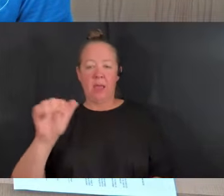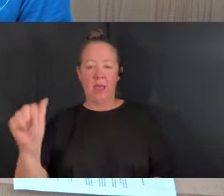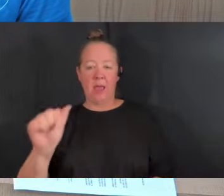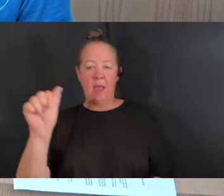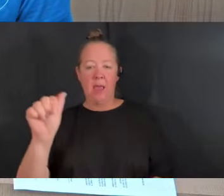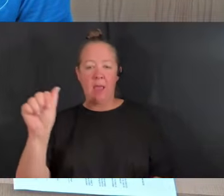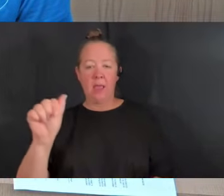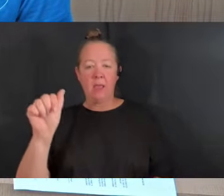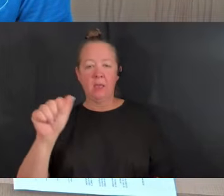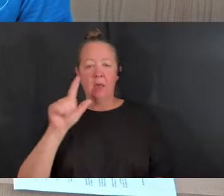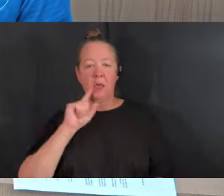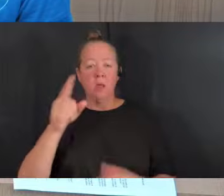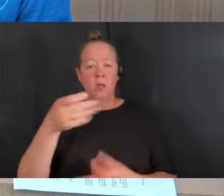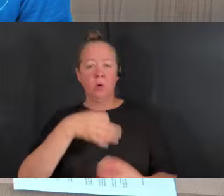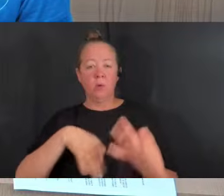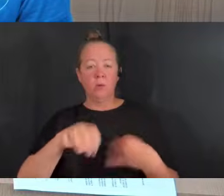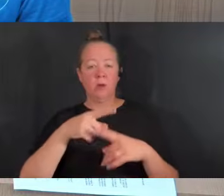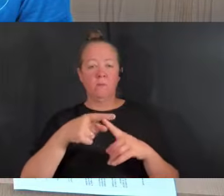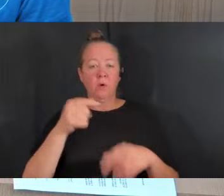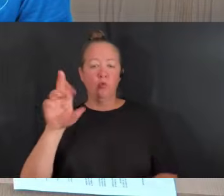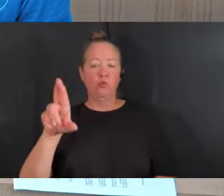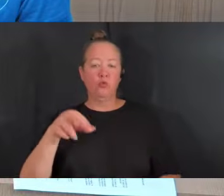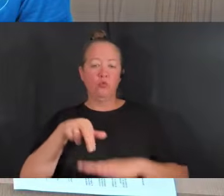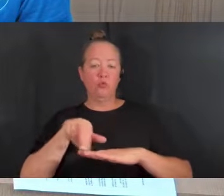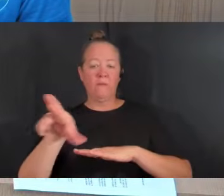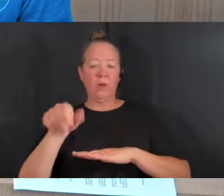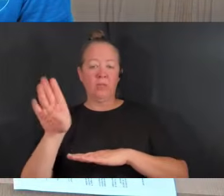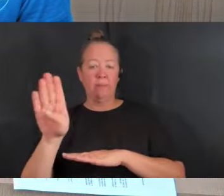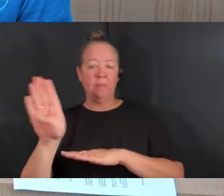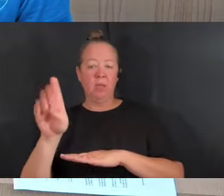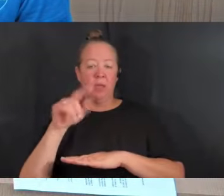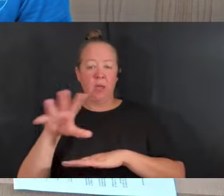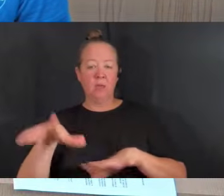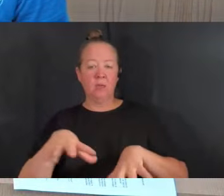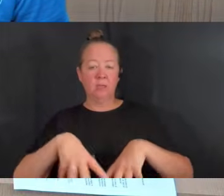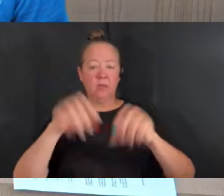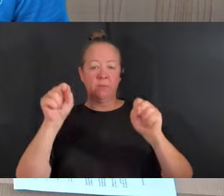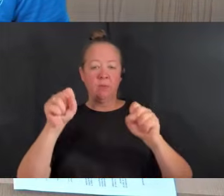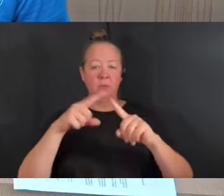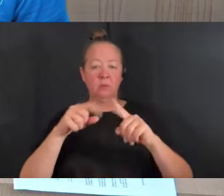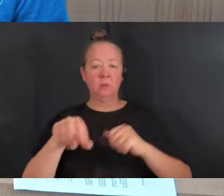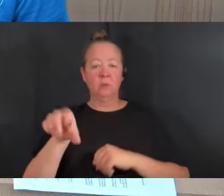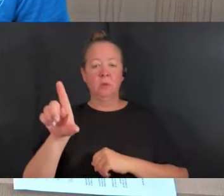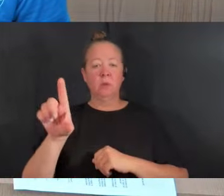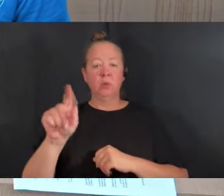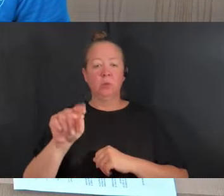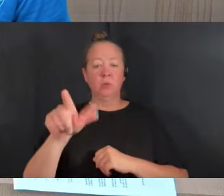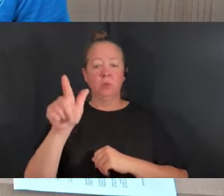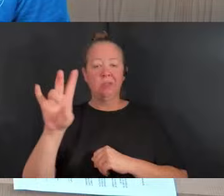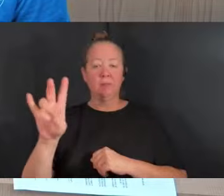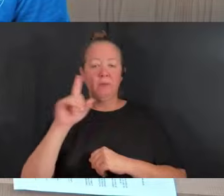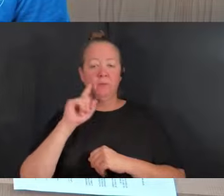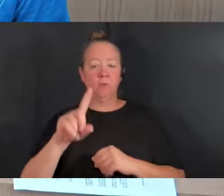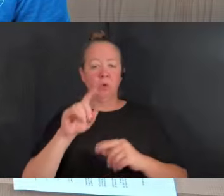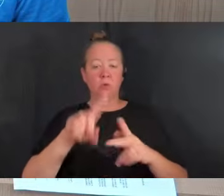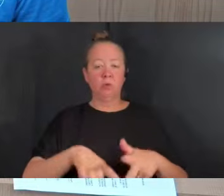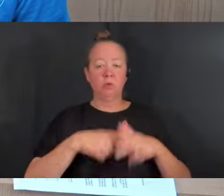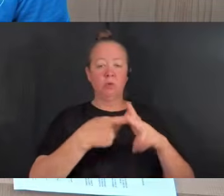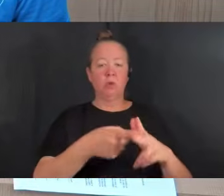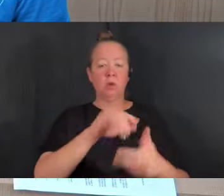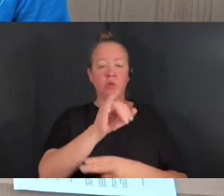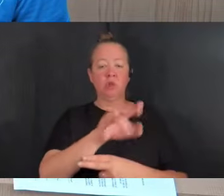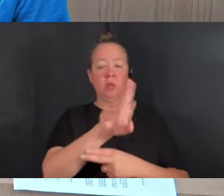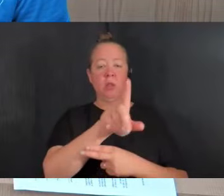be and hereby is adopted for the fiscal year 2027 to take effect July 1, 2026 until June